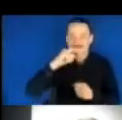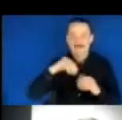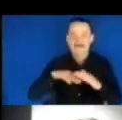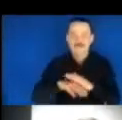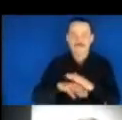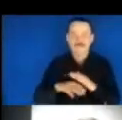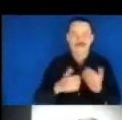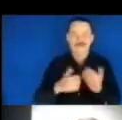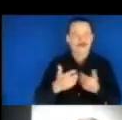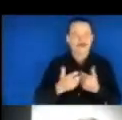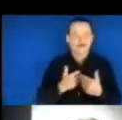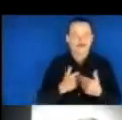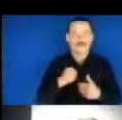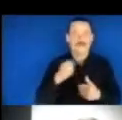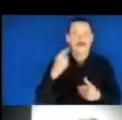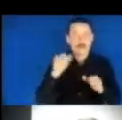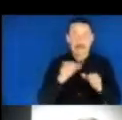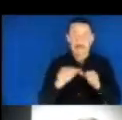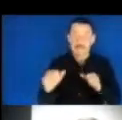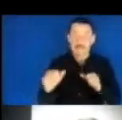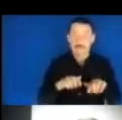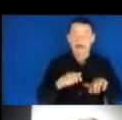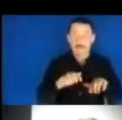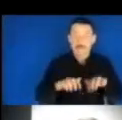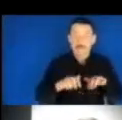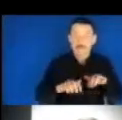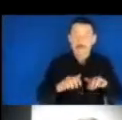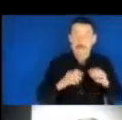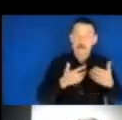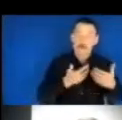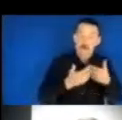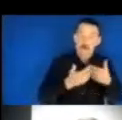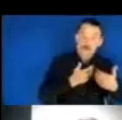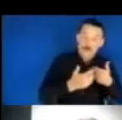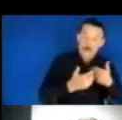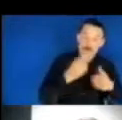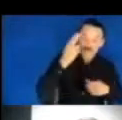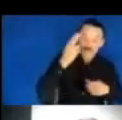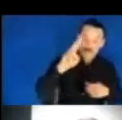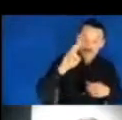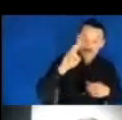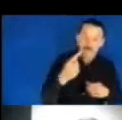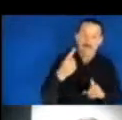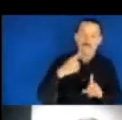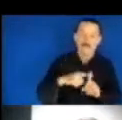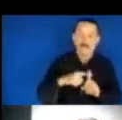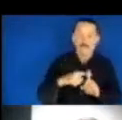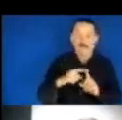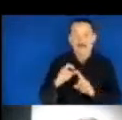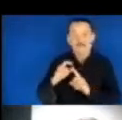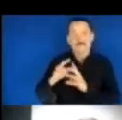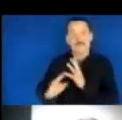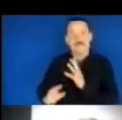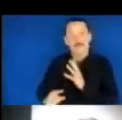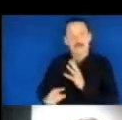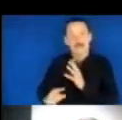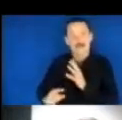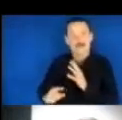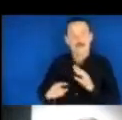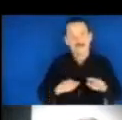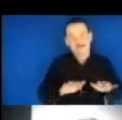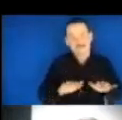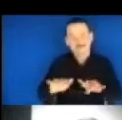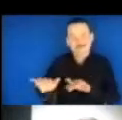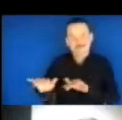along with the word disability, or just type disability into your university's webpage search, and that will direct you to the